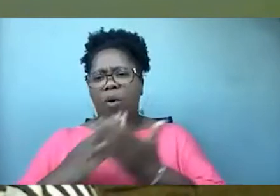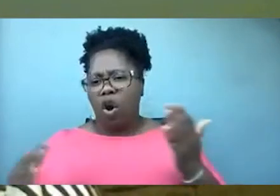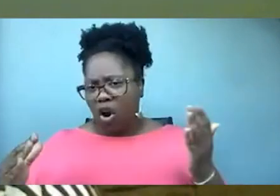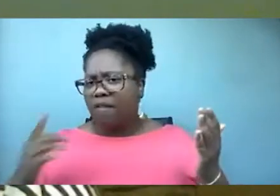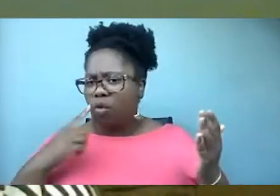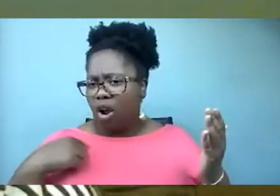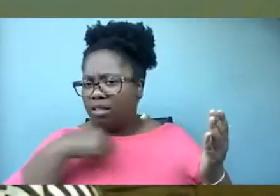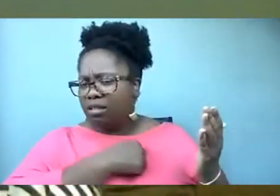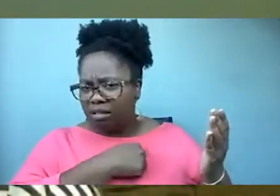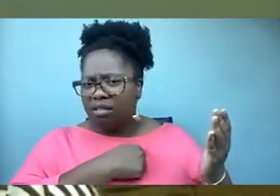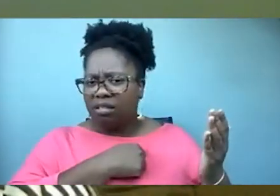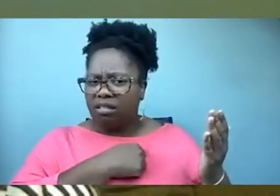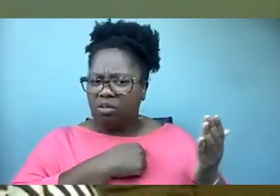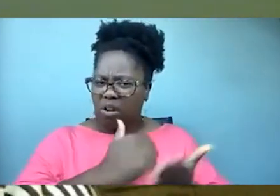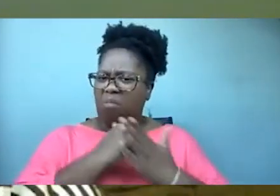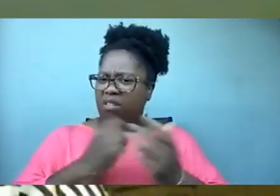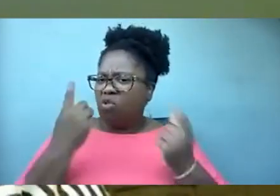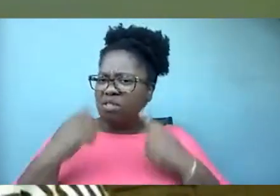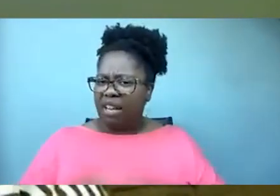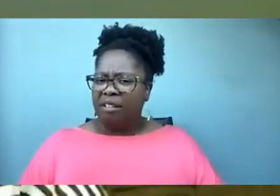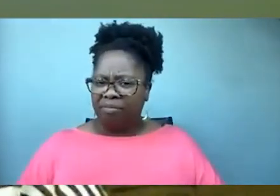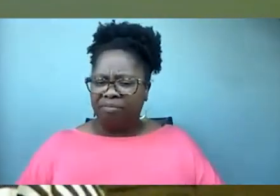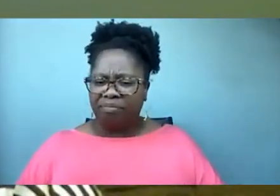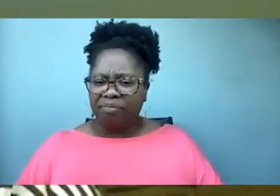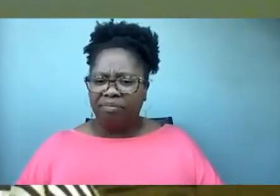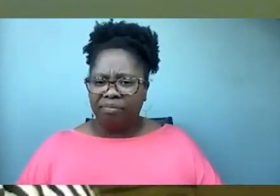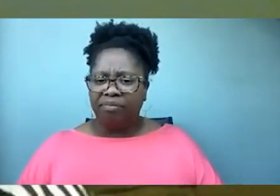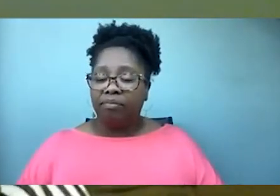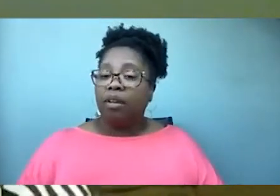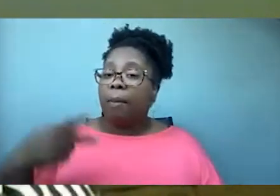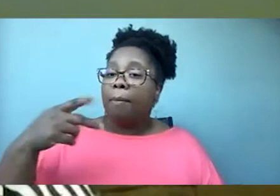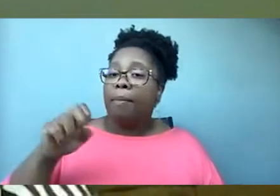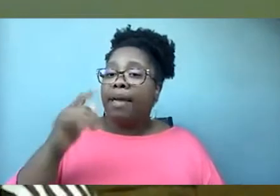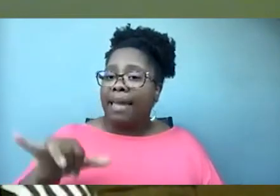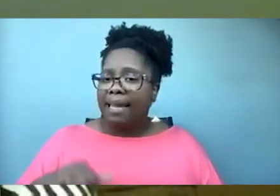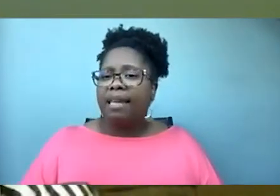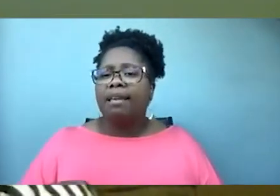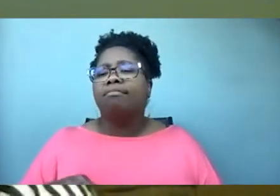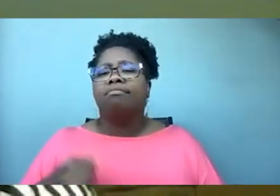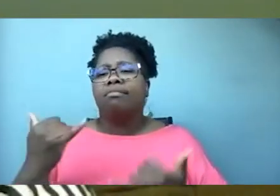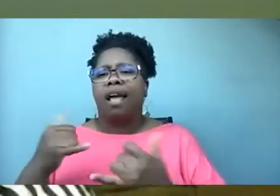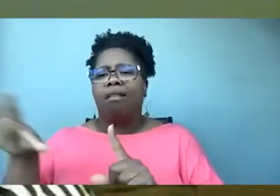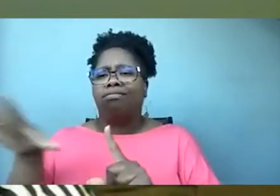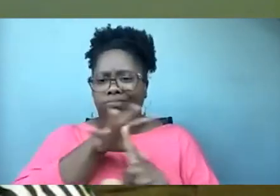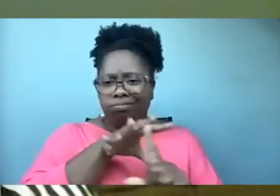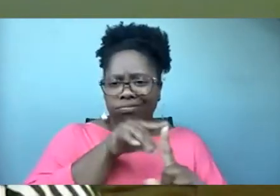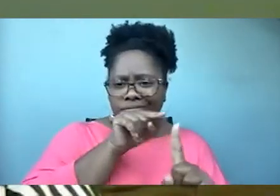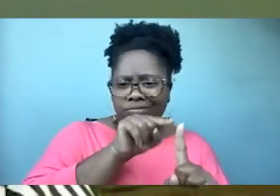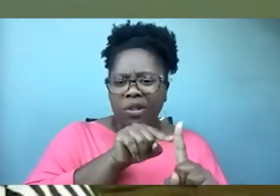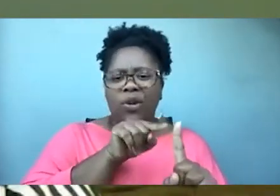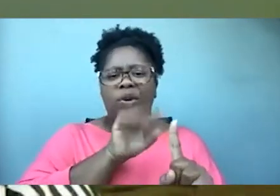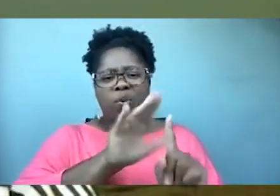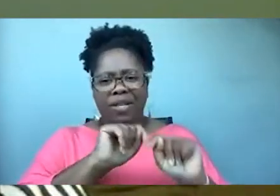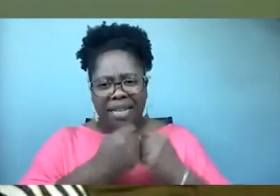Peggy, I'd like to move to you. You and your team at We Act have been incredibly effective at transformative social change.